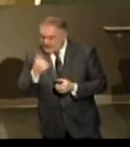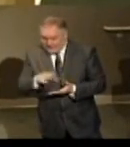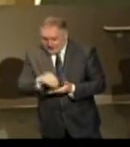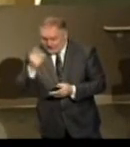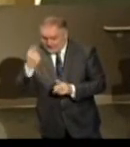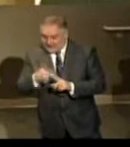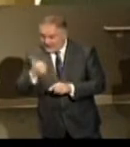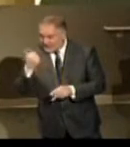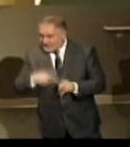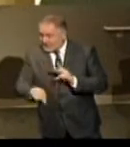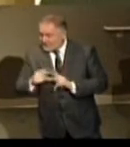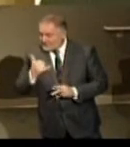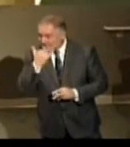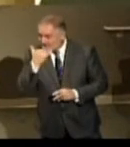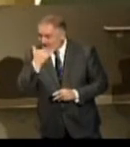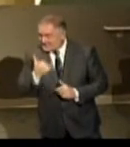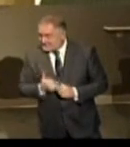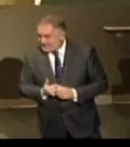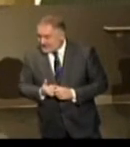go on.